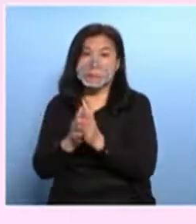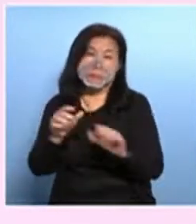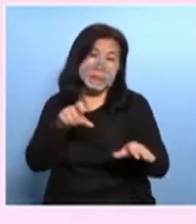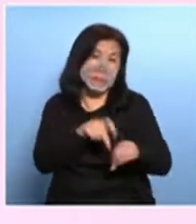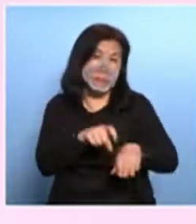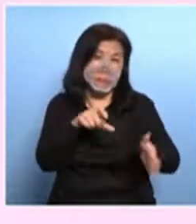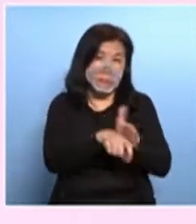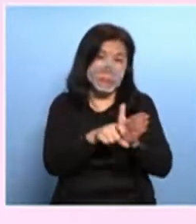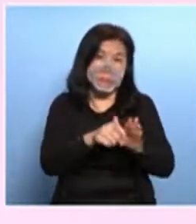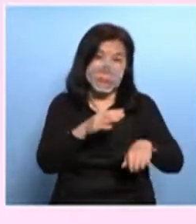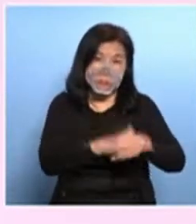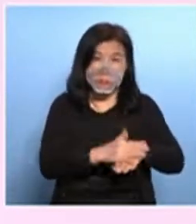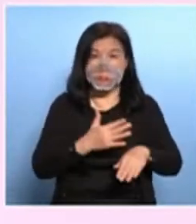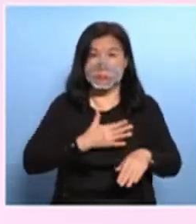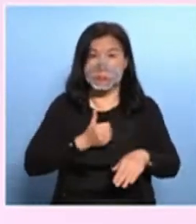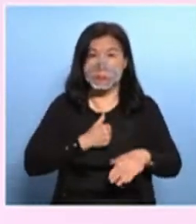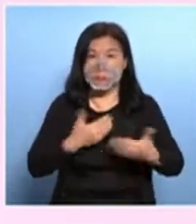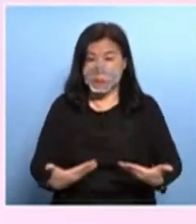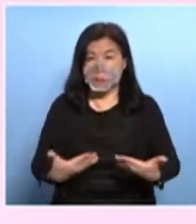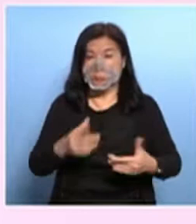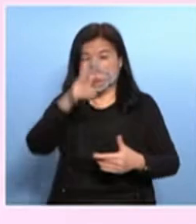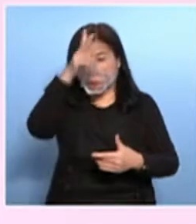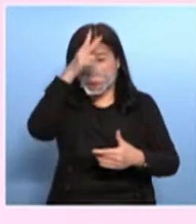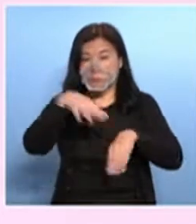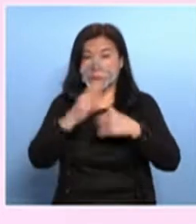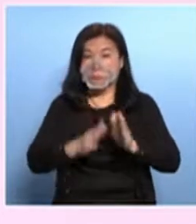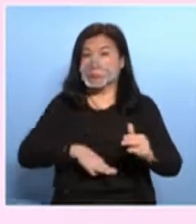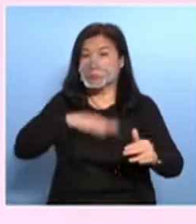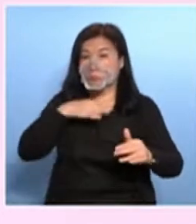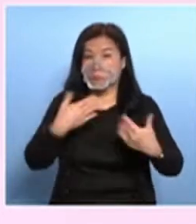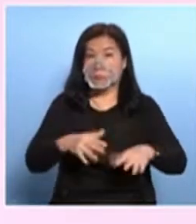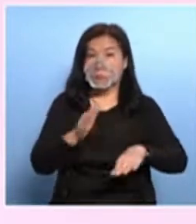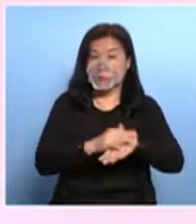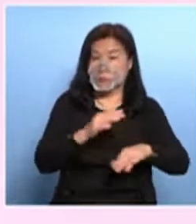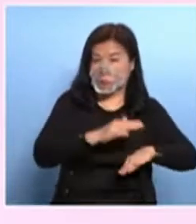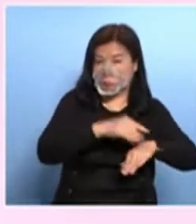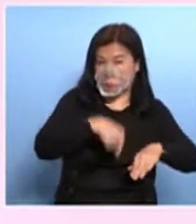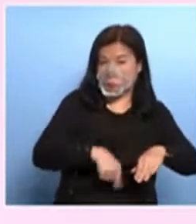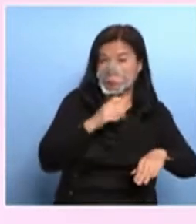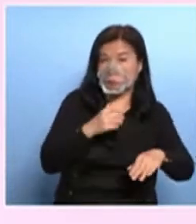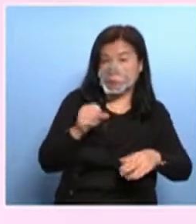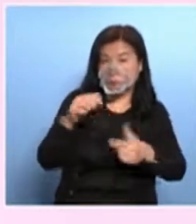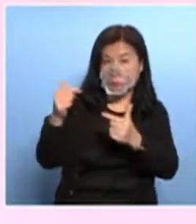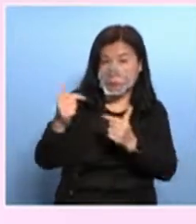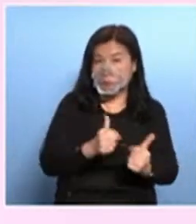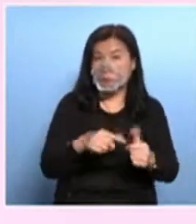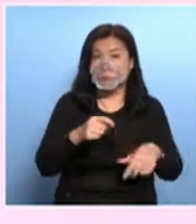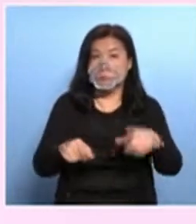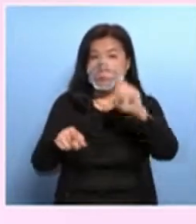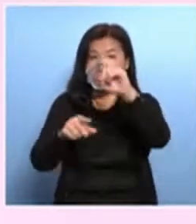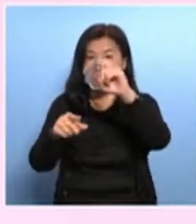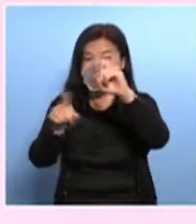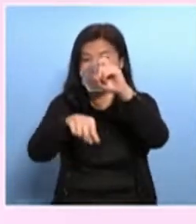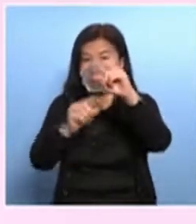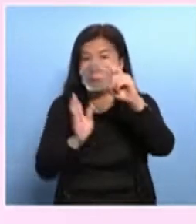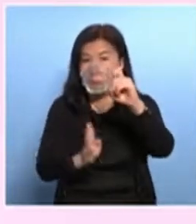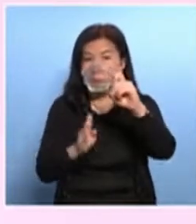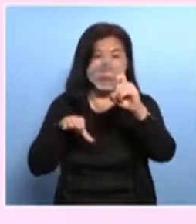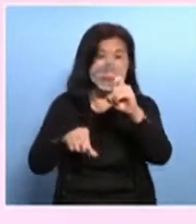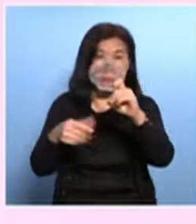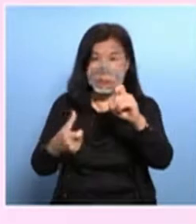a consolidated surplus projected in the revised estimates for this financial year. Our fiscal reserves are estimated to stand at